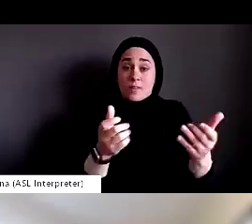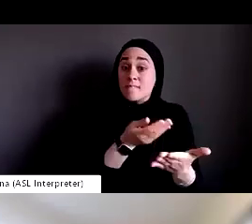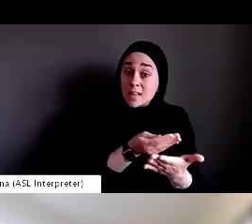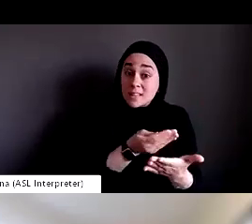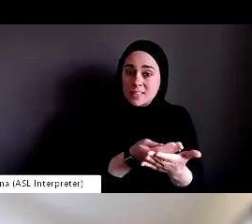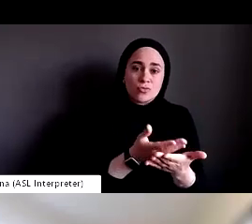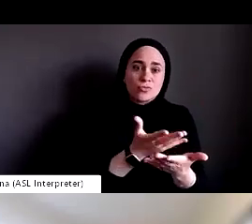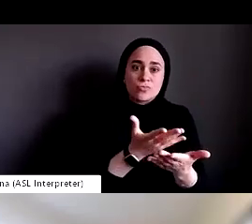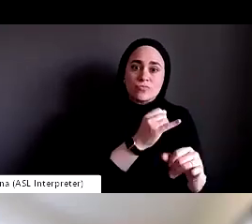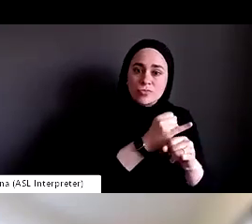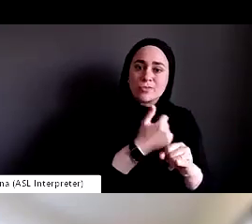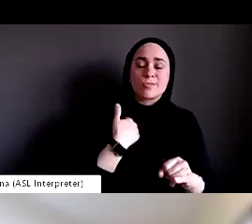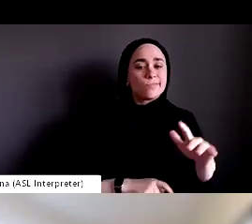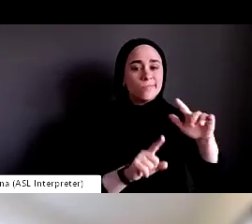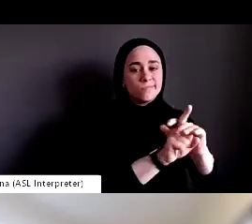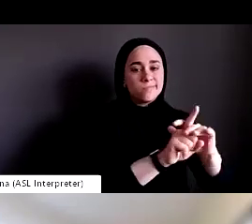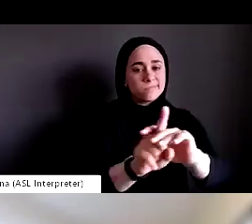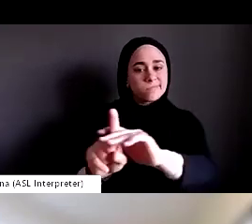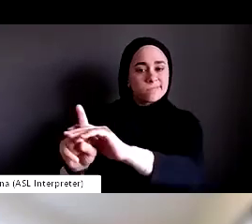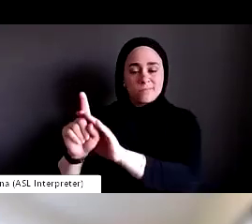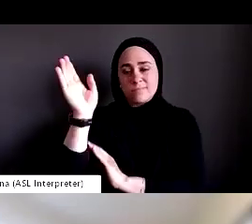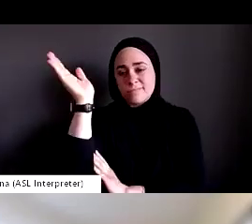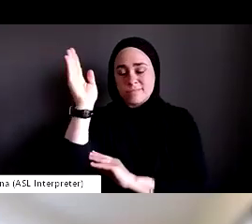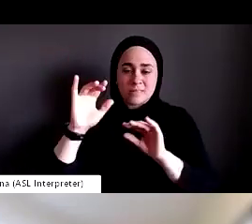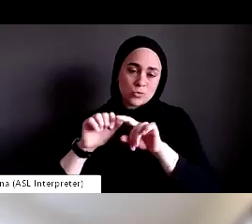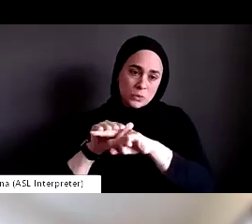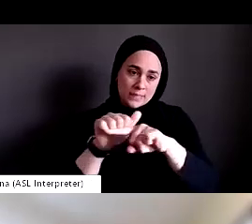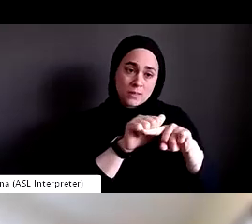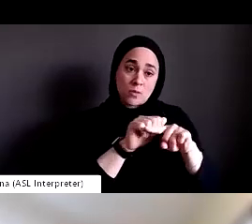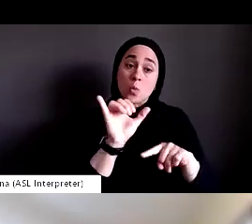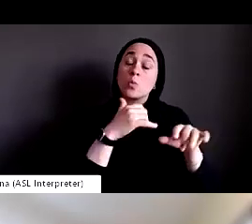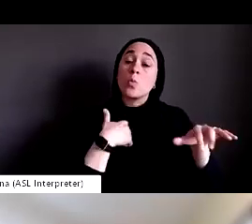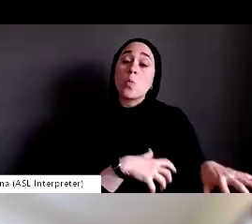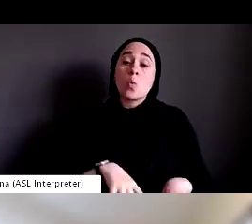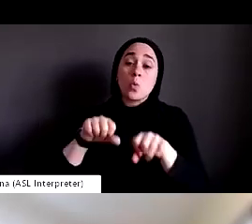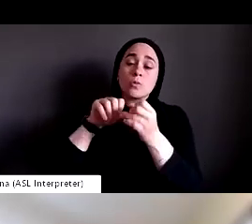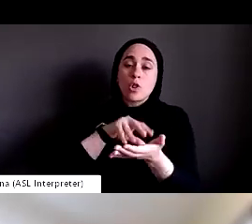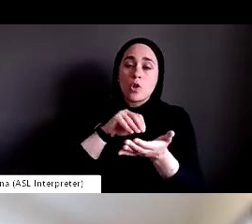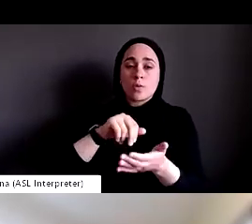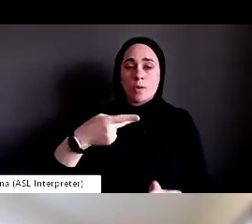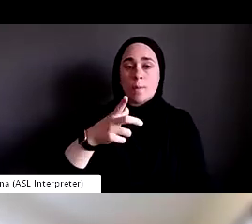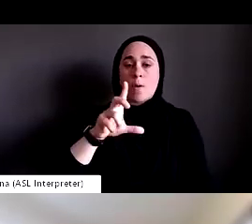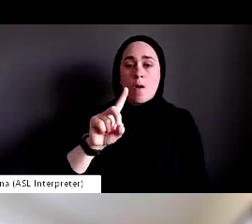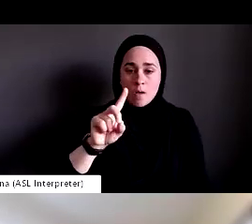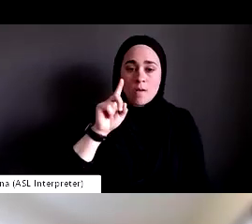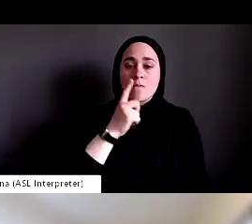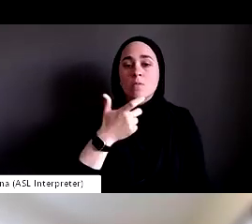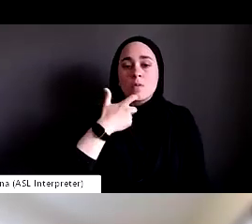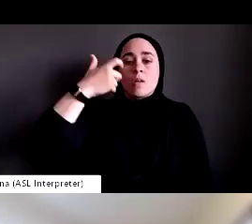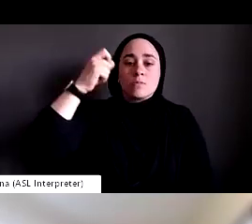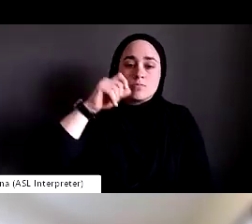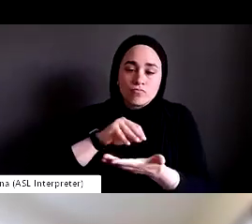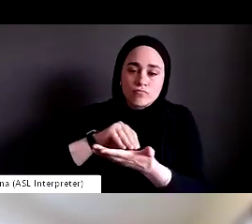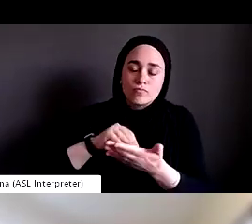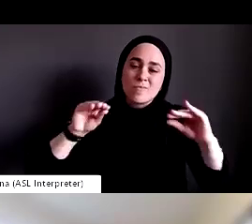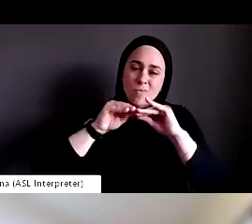are out there doing training. We also host learning pods for our elder abuse networks to learn more in-depth information to support